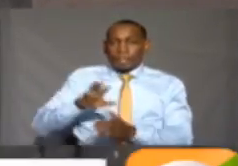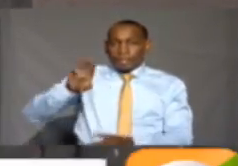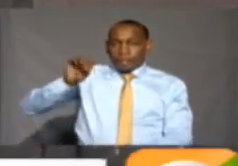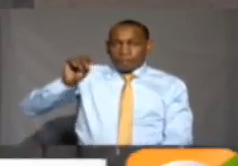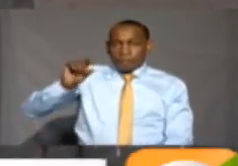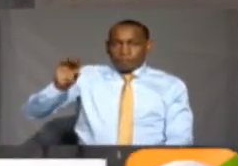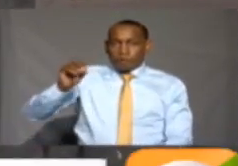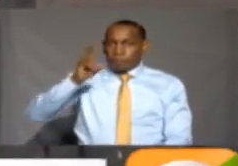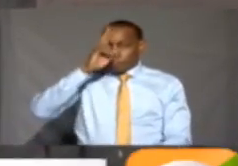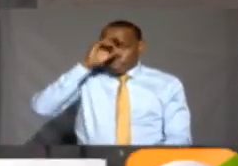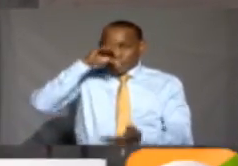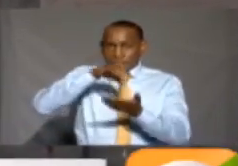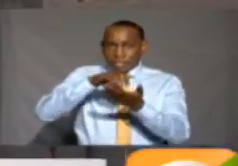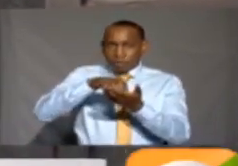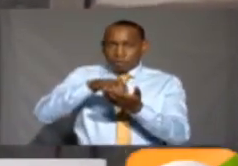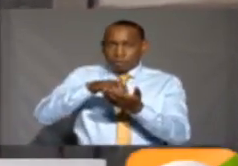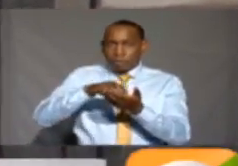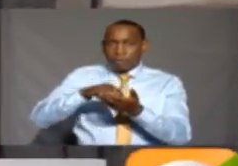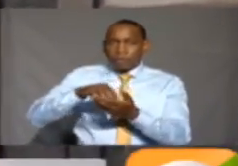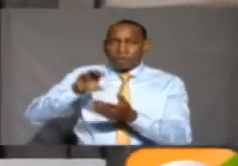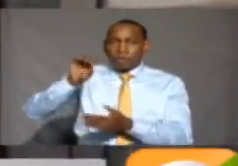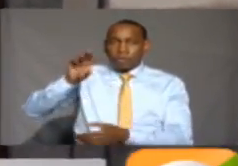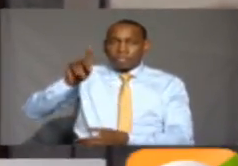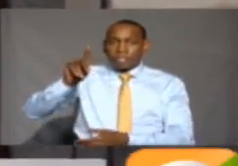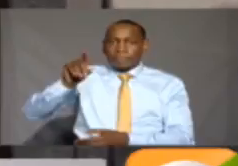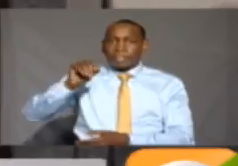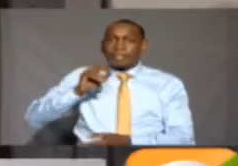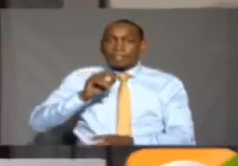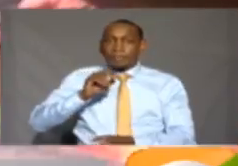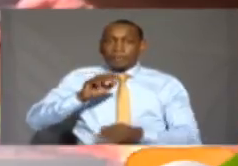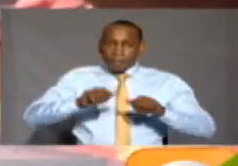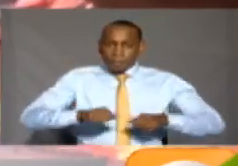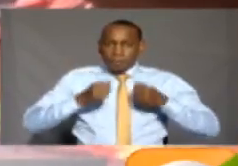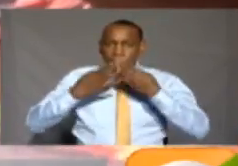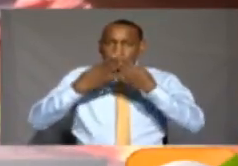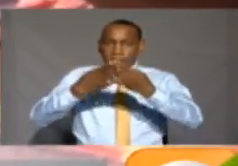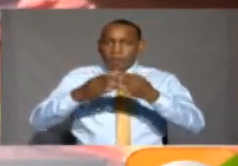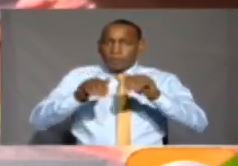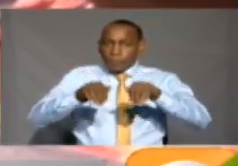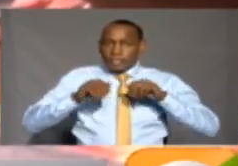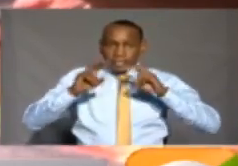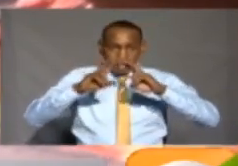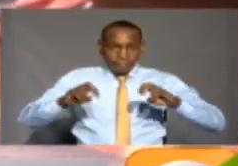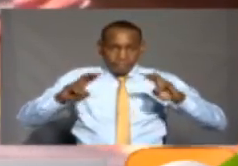Police Station OCPD Isaac Odumbe now says that the employer is in police custody pending